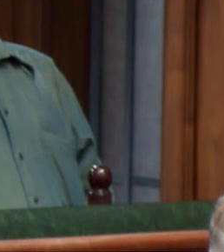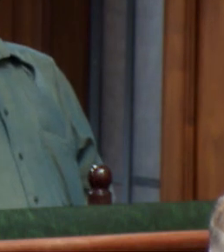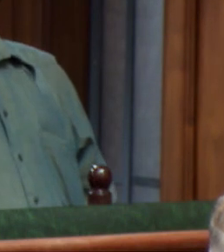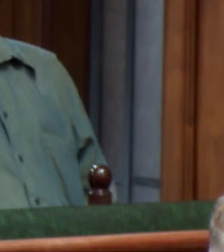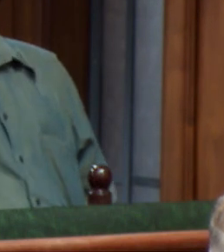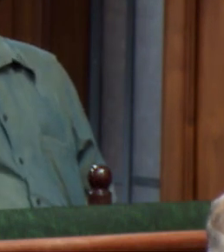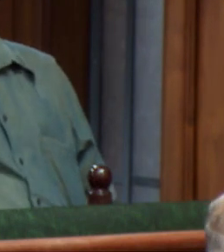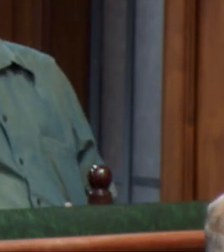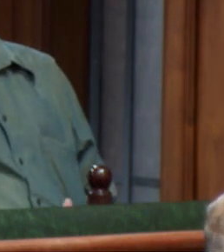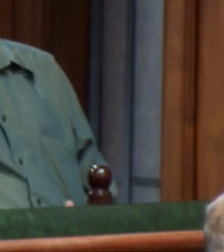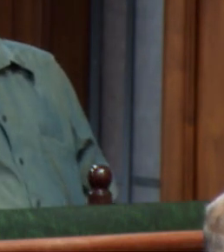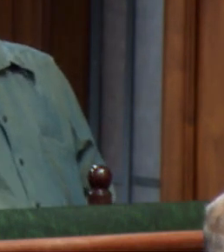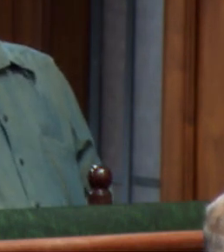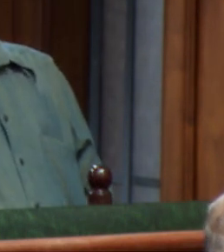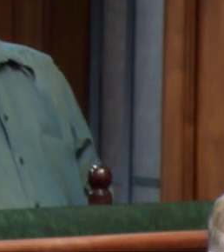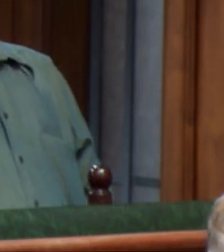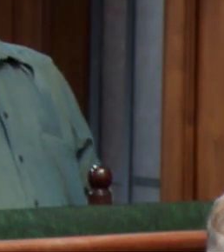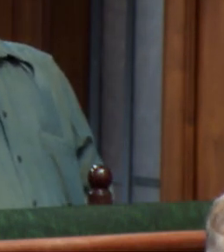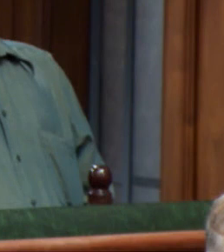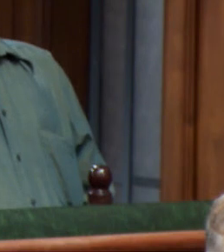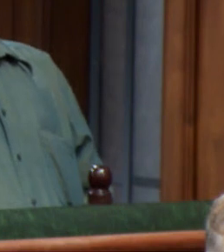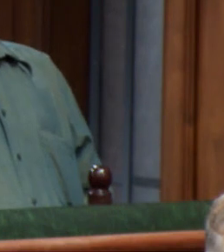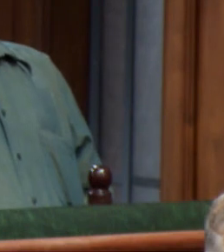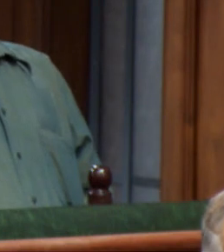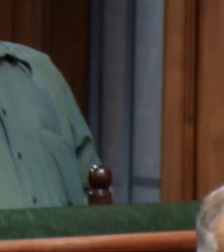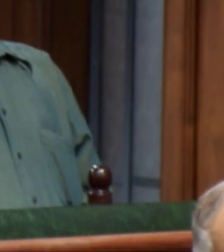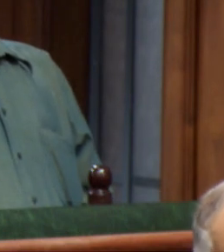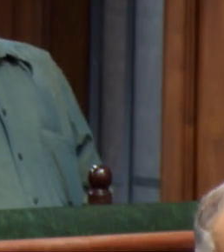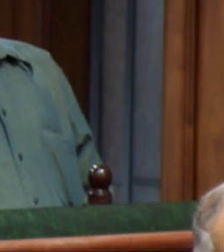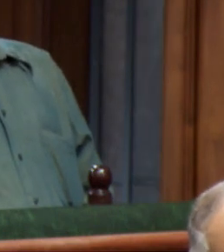thought out and articulated